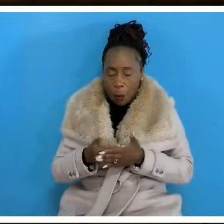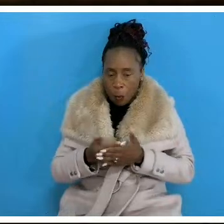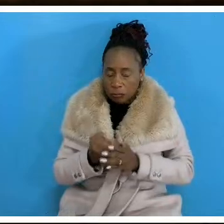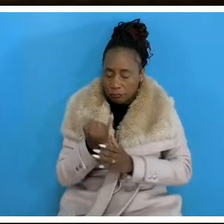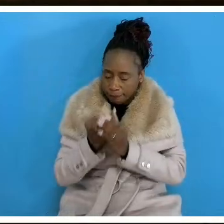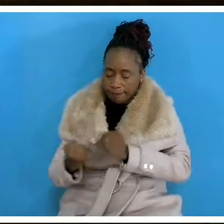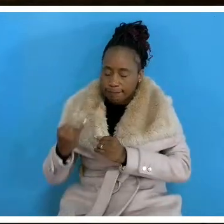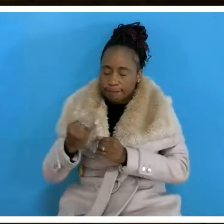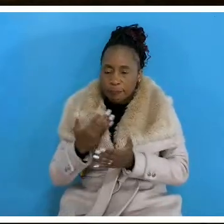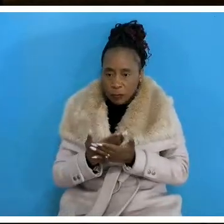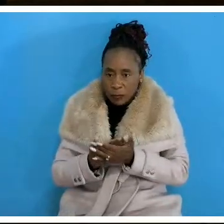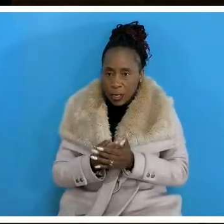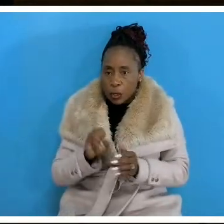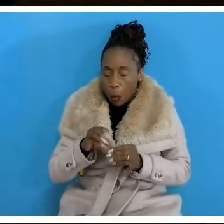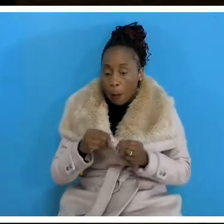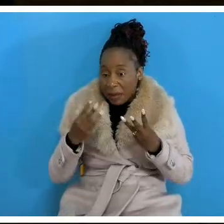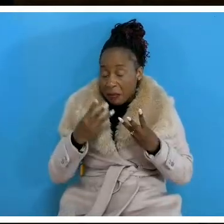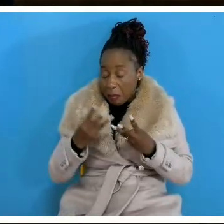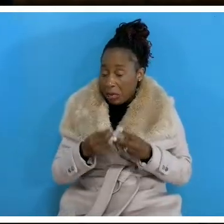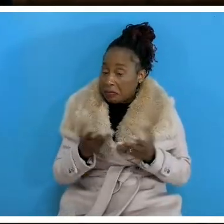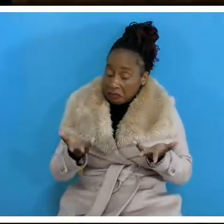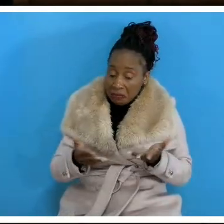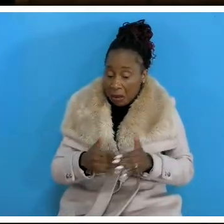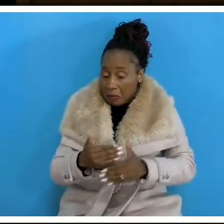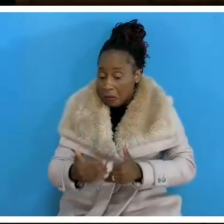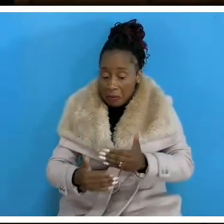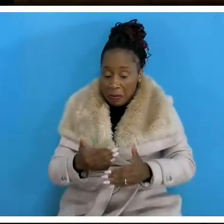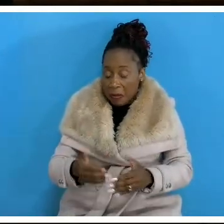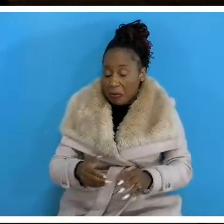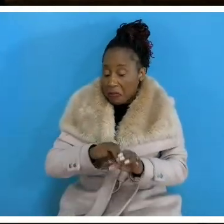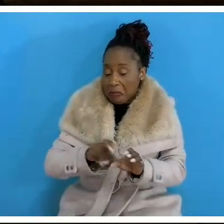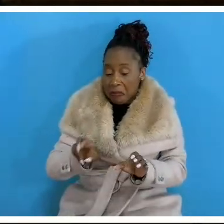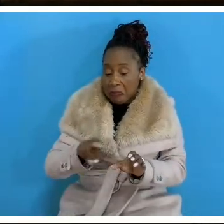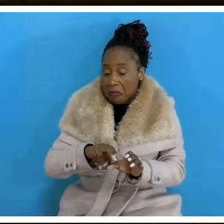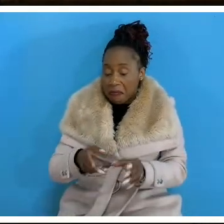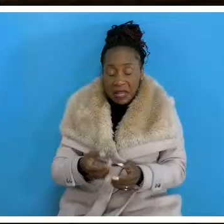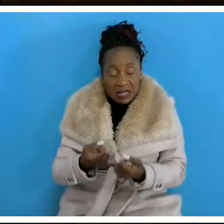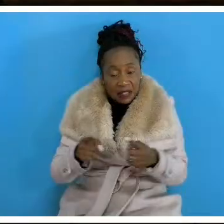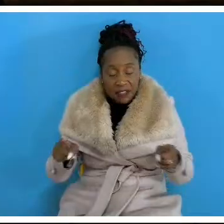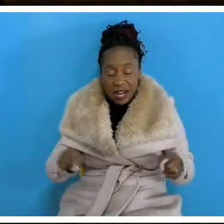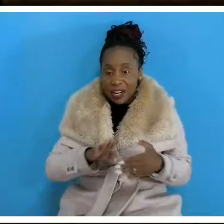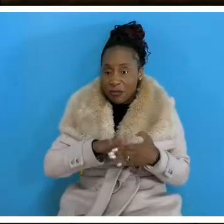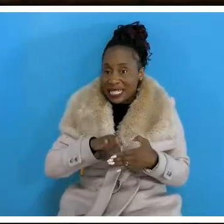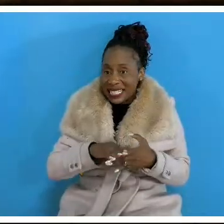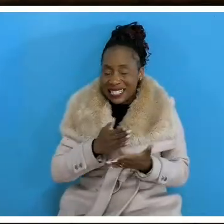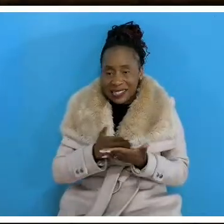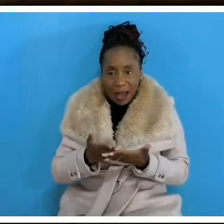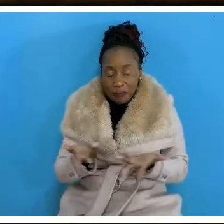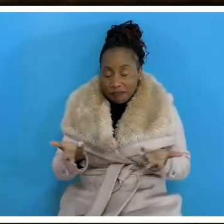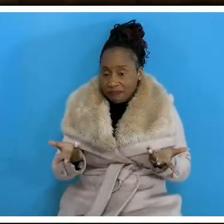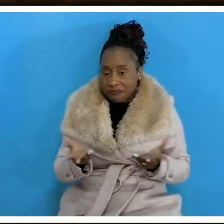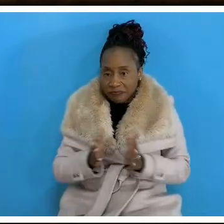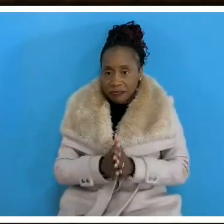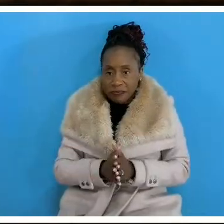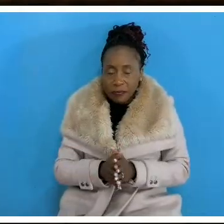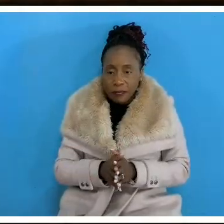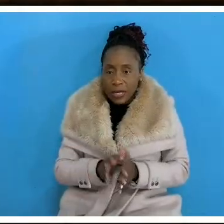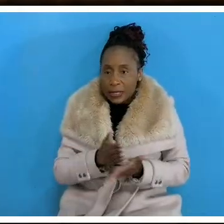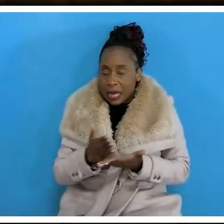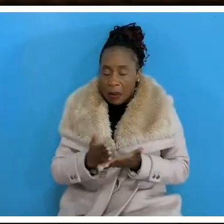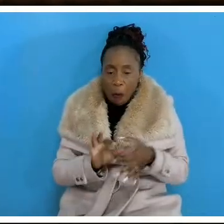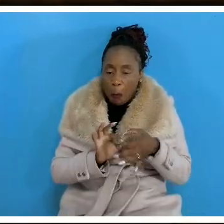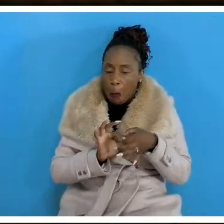So people in the process would exit for various reasons. Some opt out, some because they are not committed